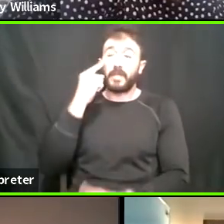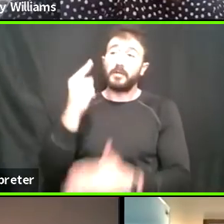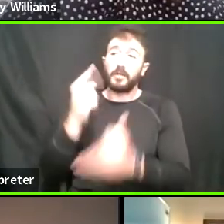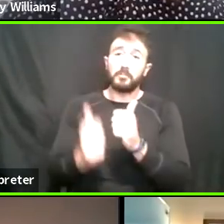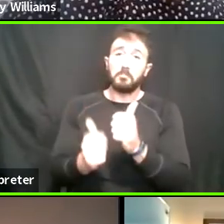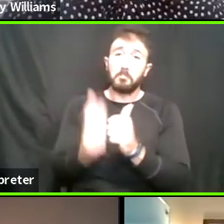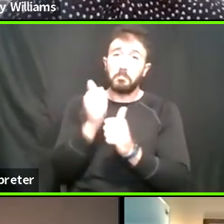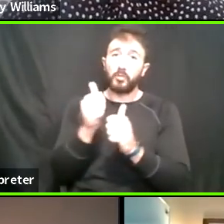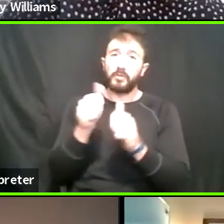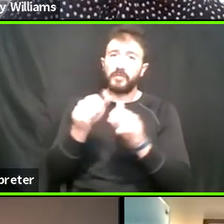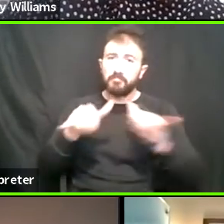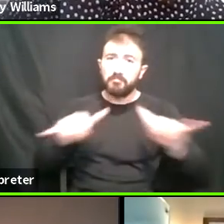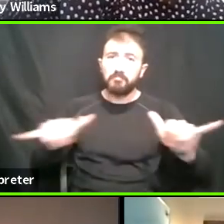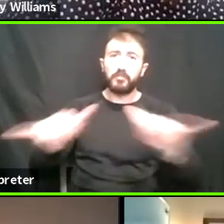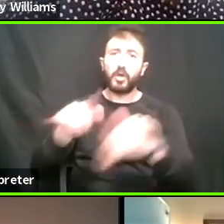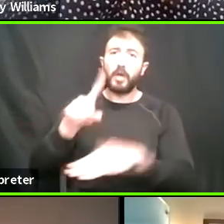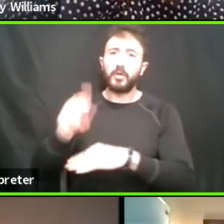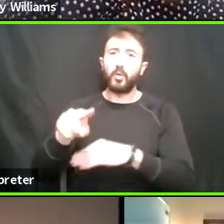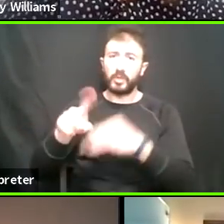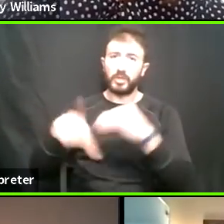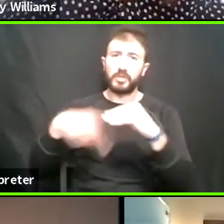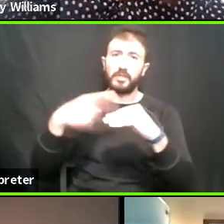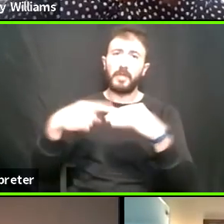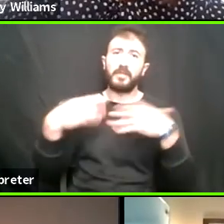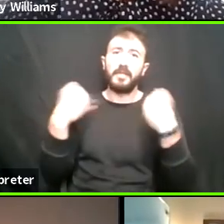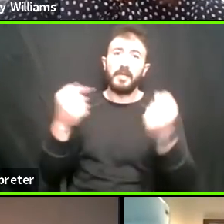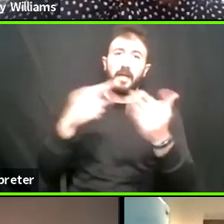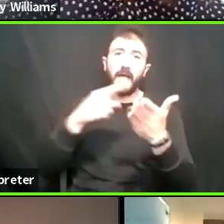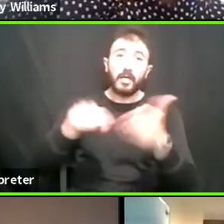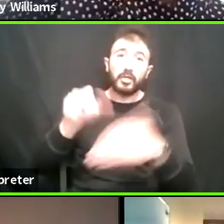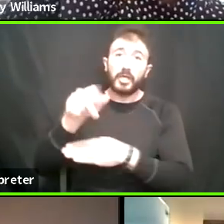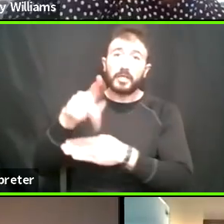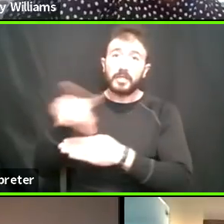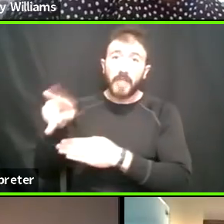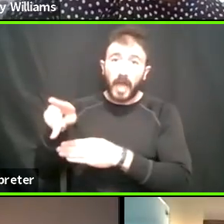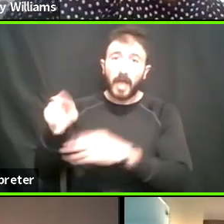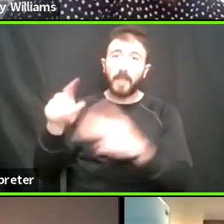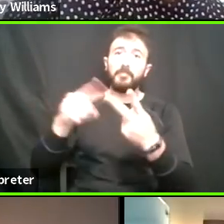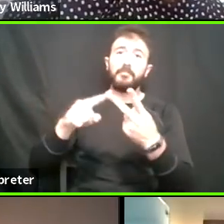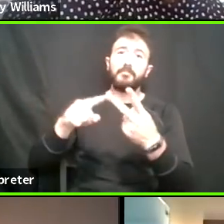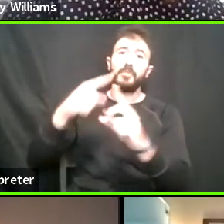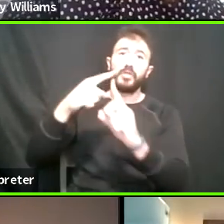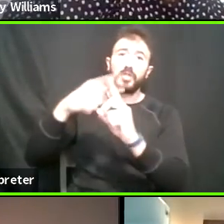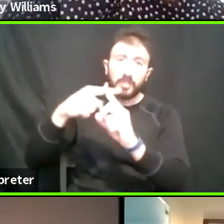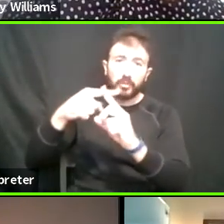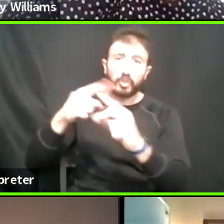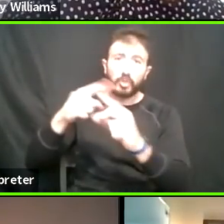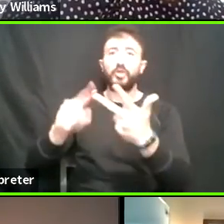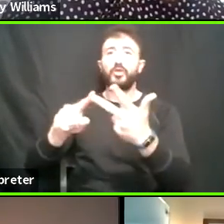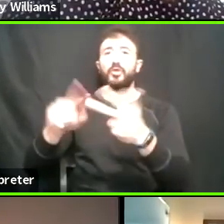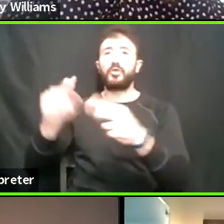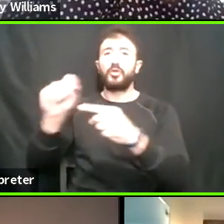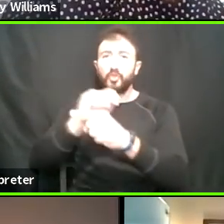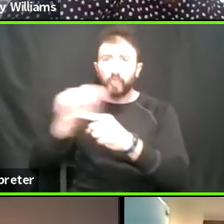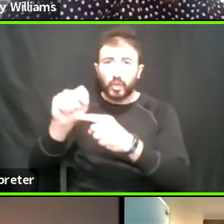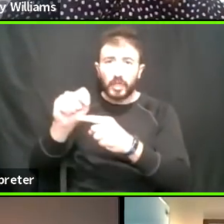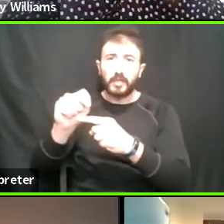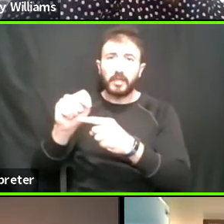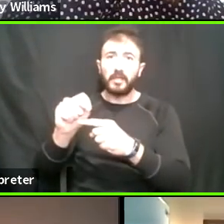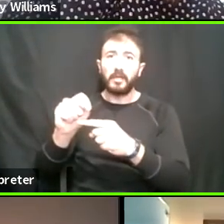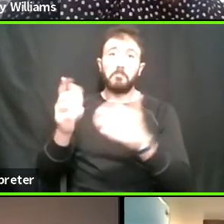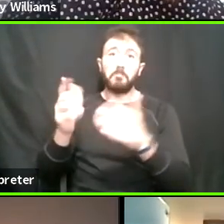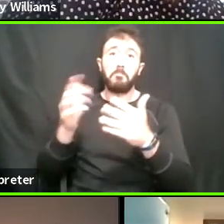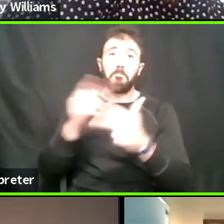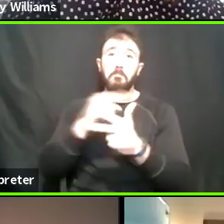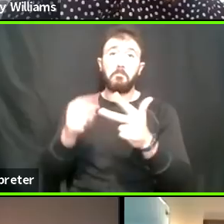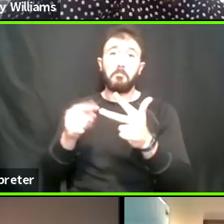common questions about the health check app, common questions about temps, about training. So all of those,